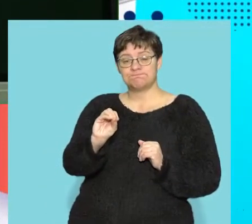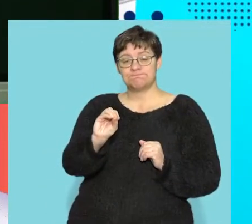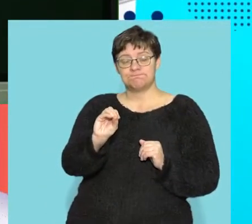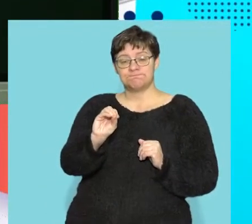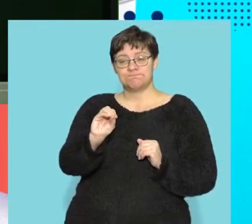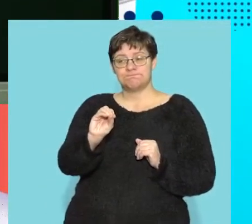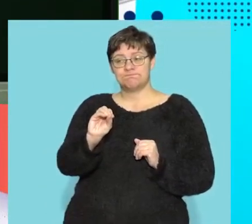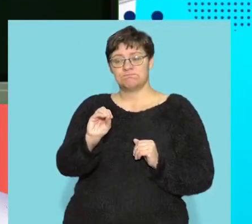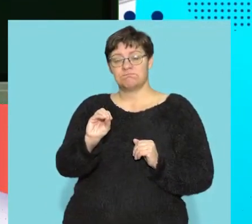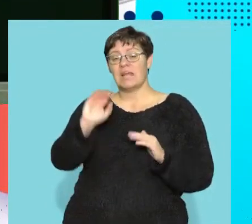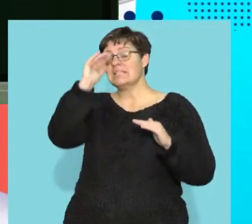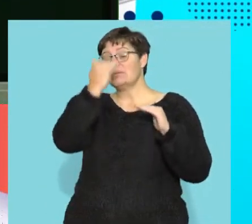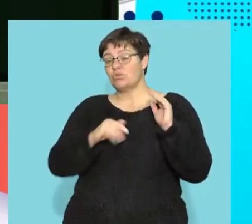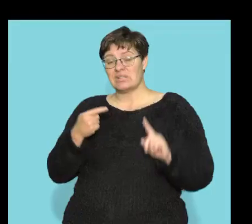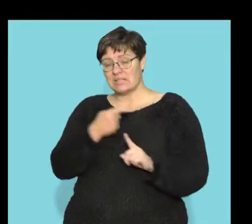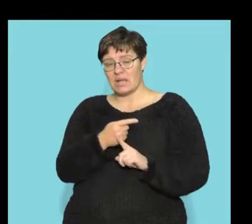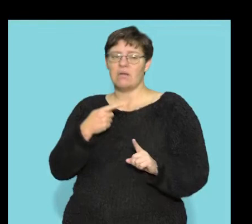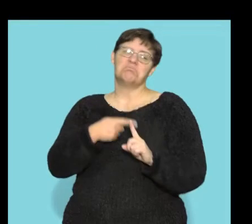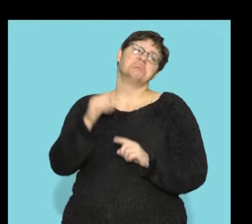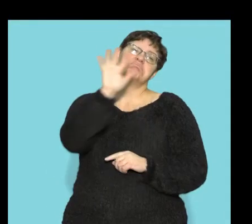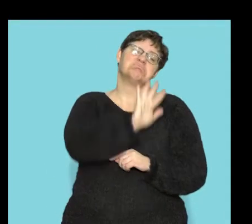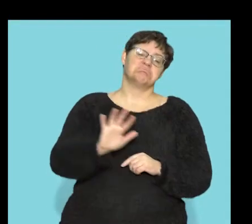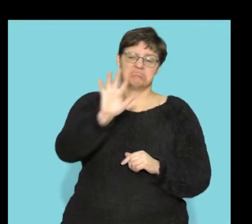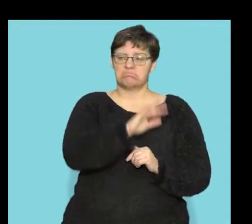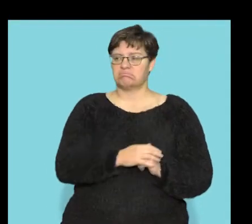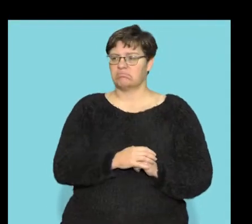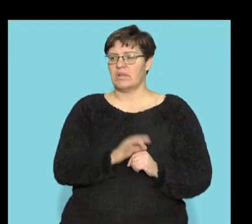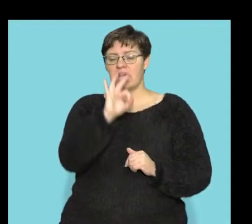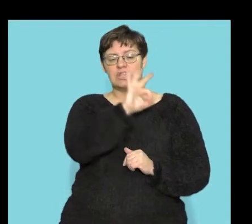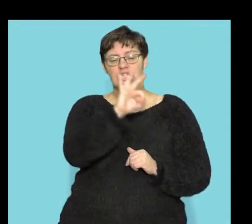writing of depreciation at plus minus